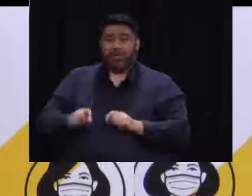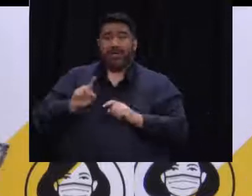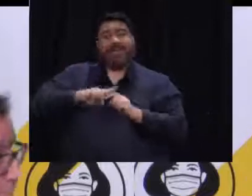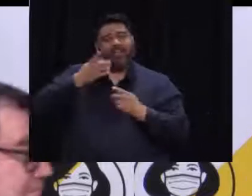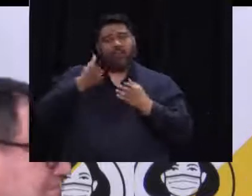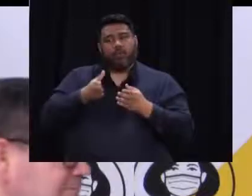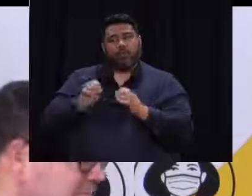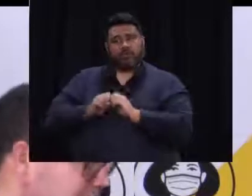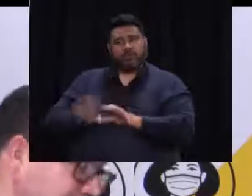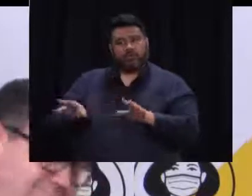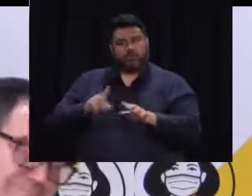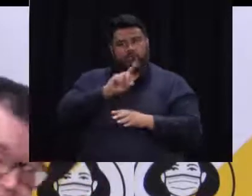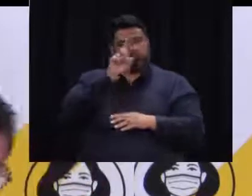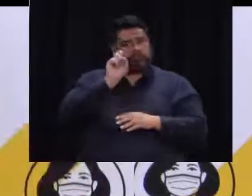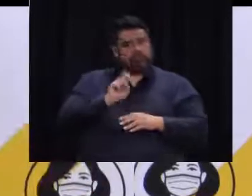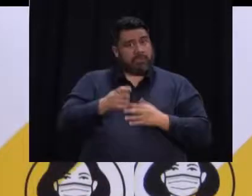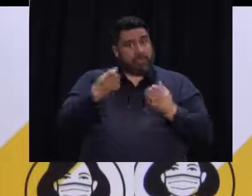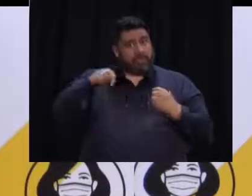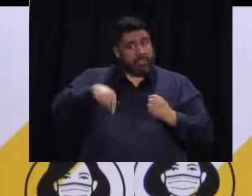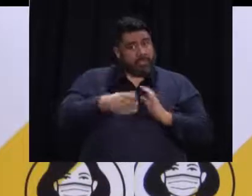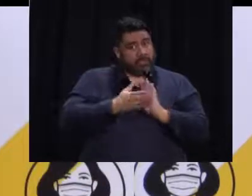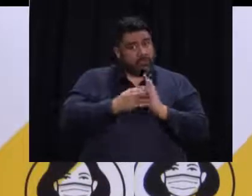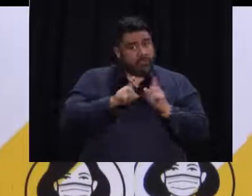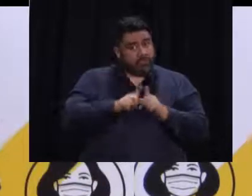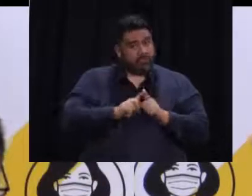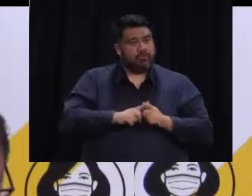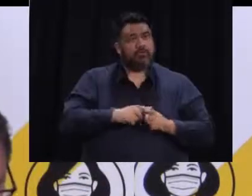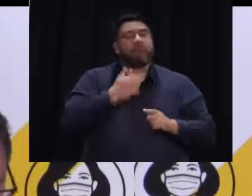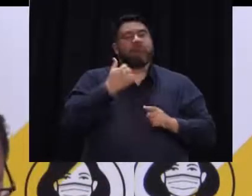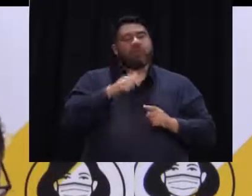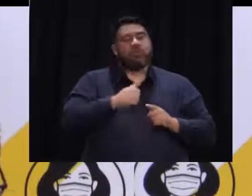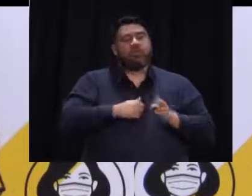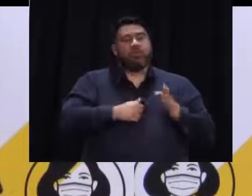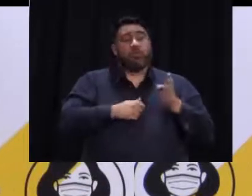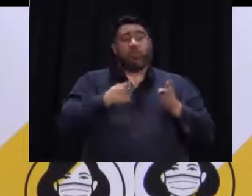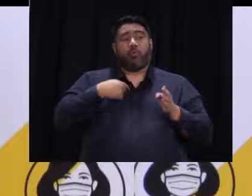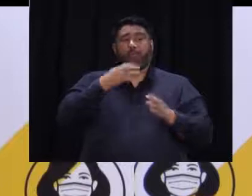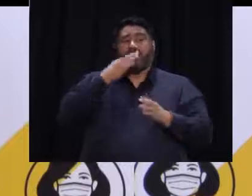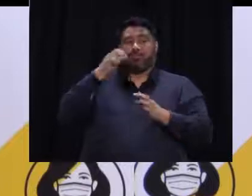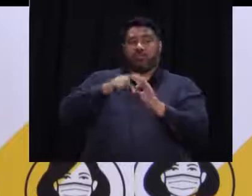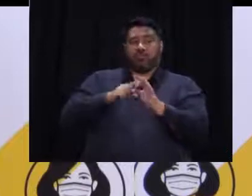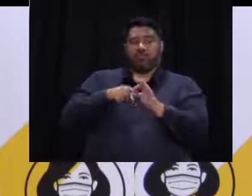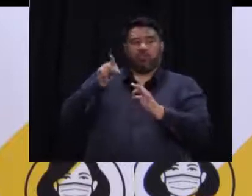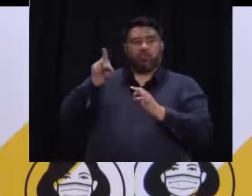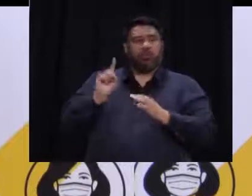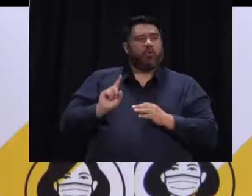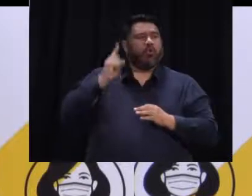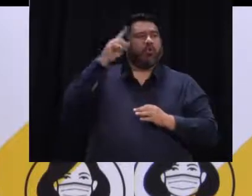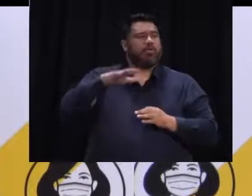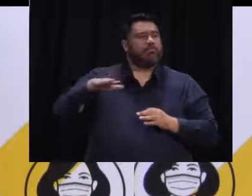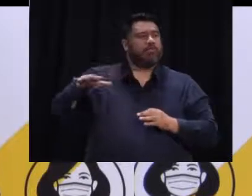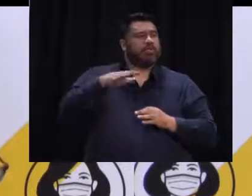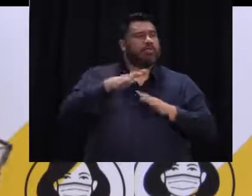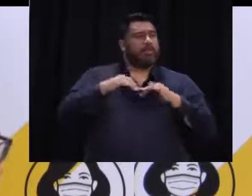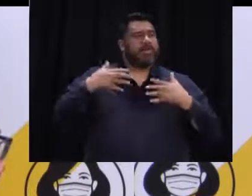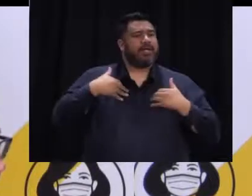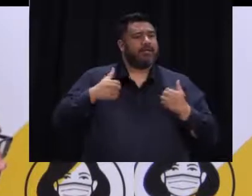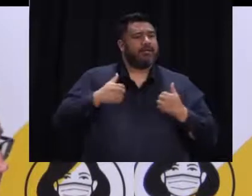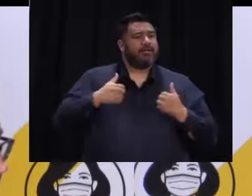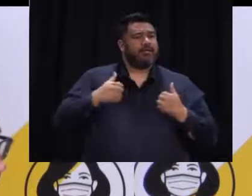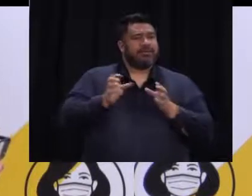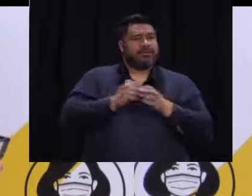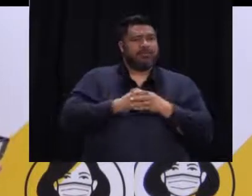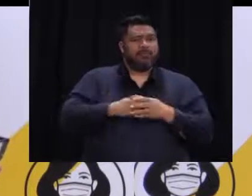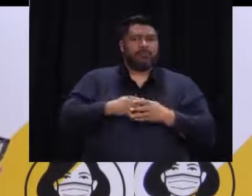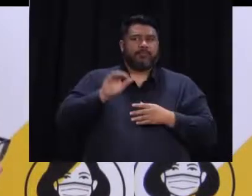No. So this is one of the questions we're asked specifically, and in fact when we asked the Auckland Regional Public Health team this morning,